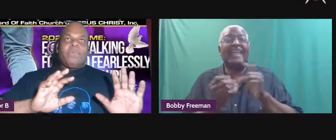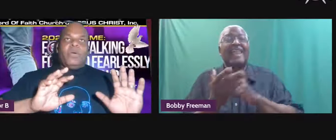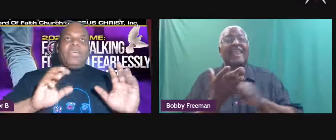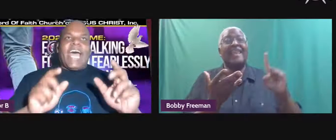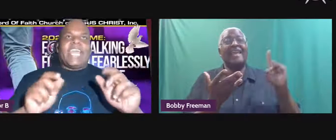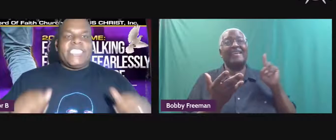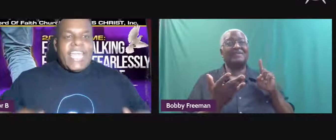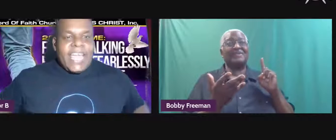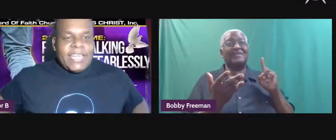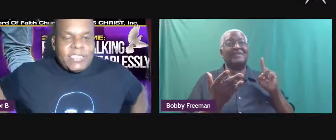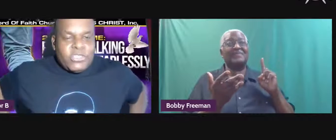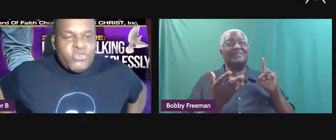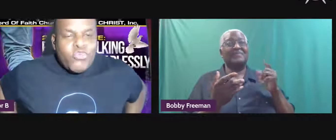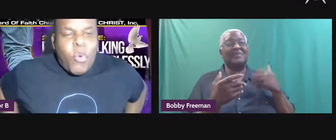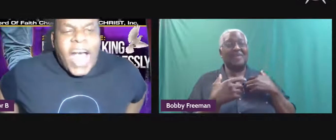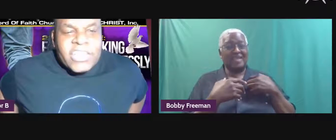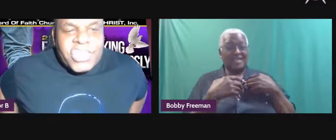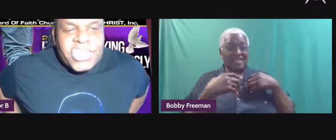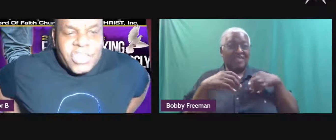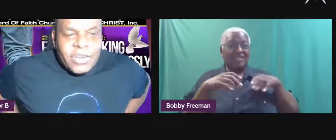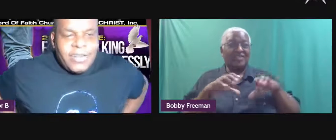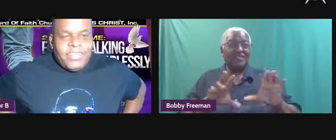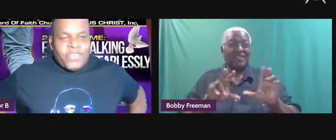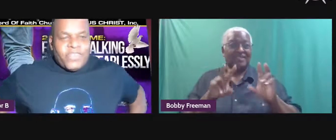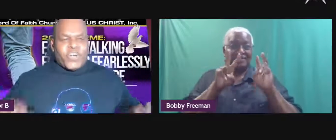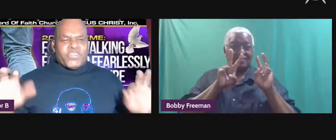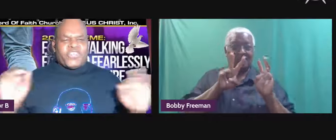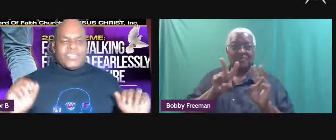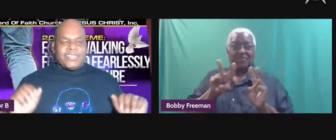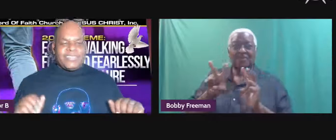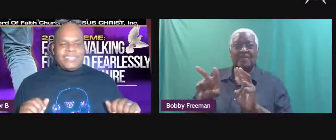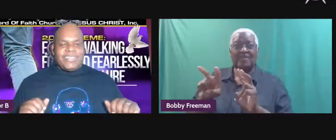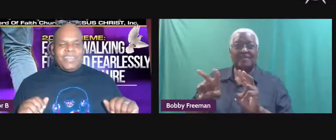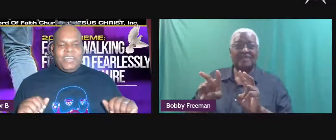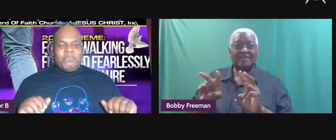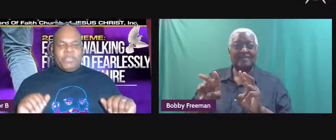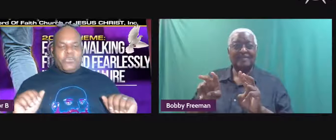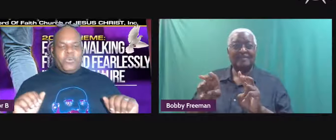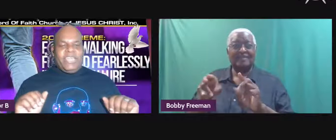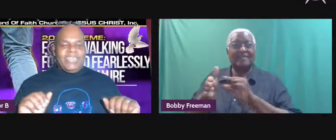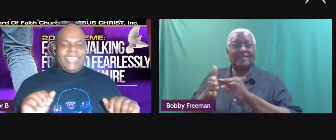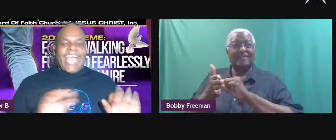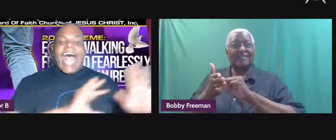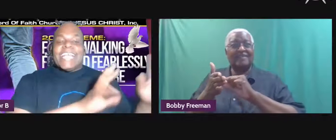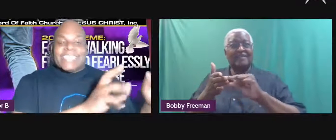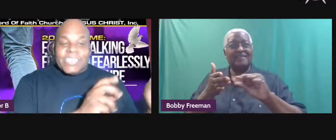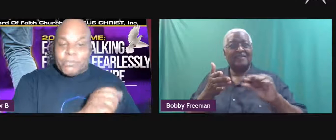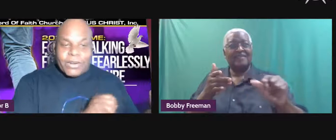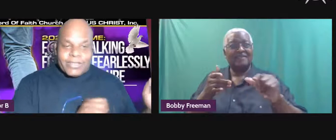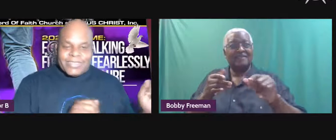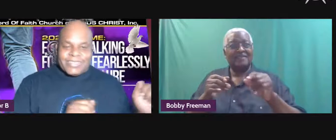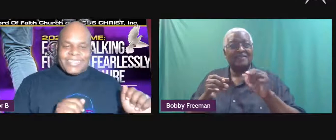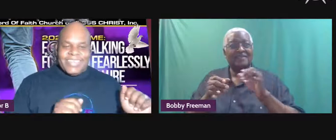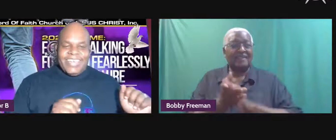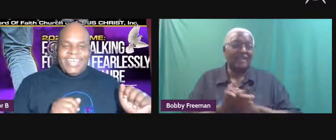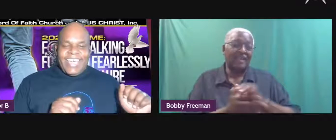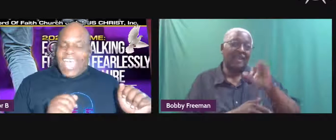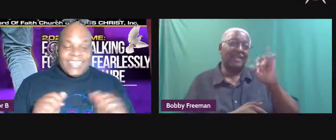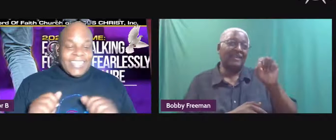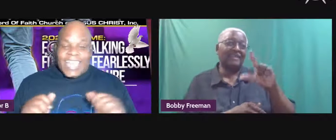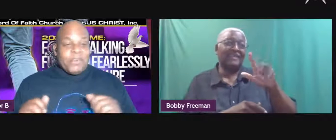week, we got a chance to watch the versus between the Isley